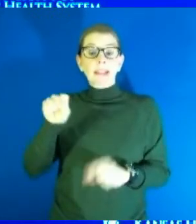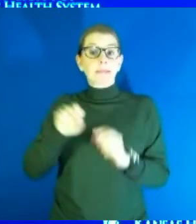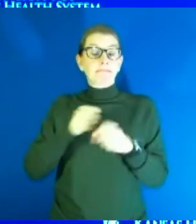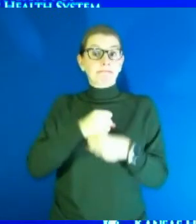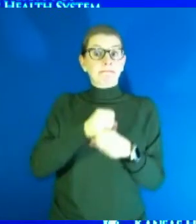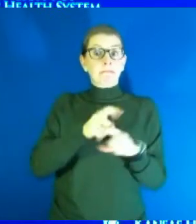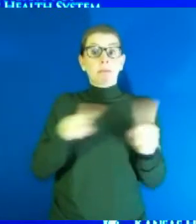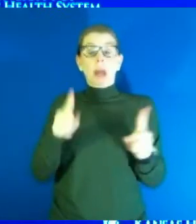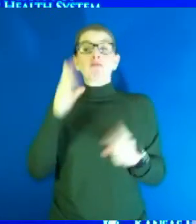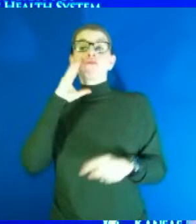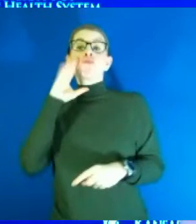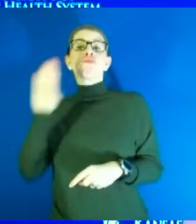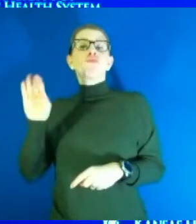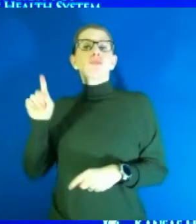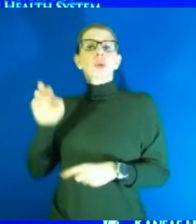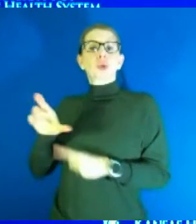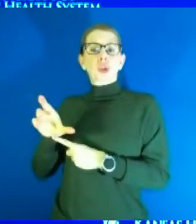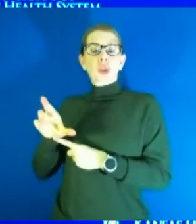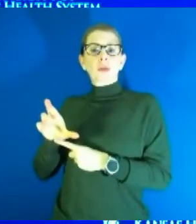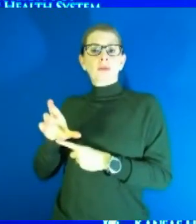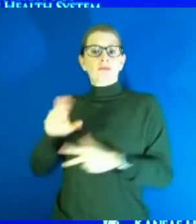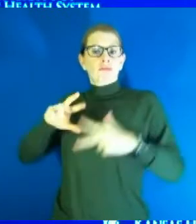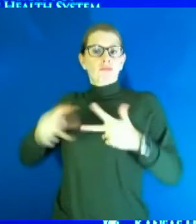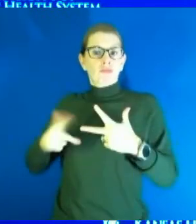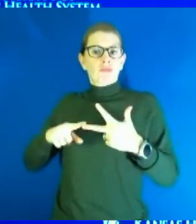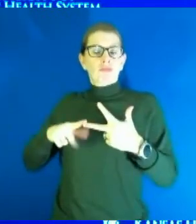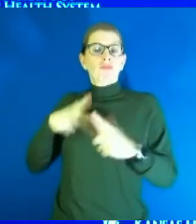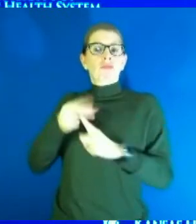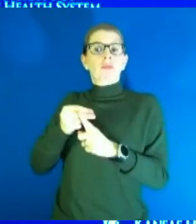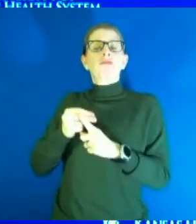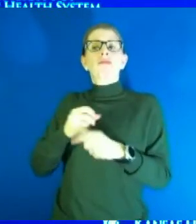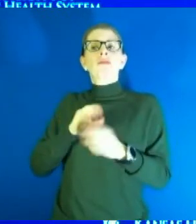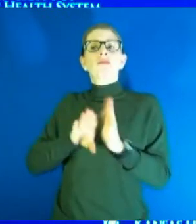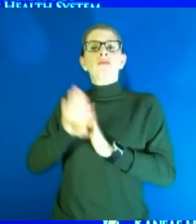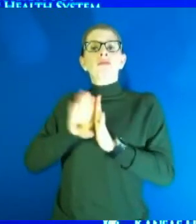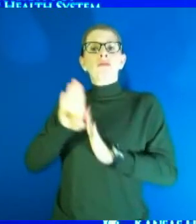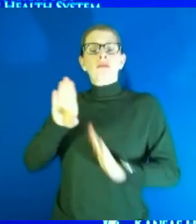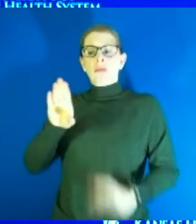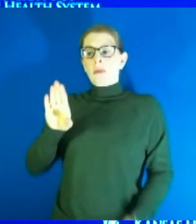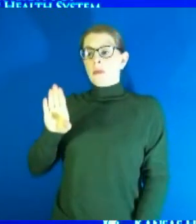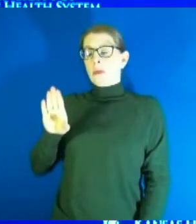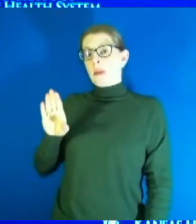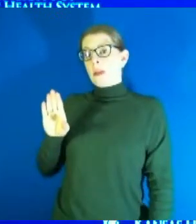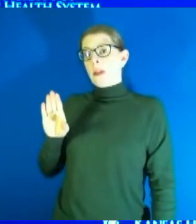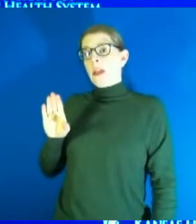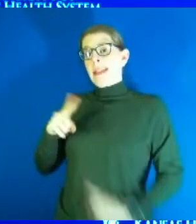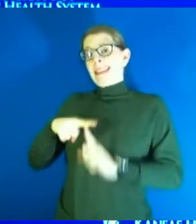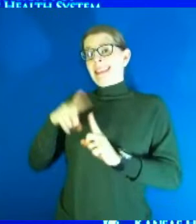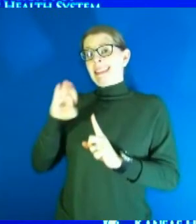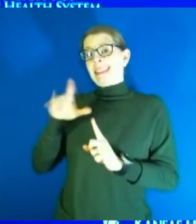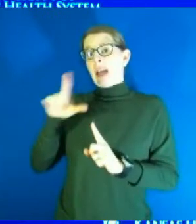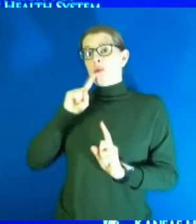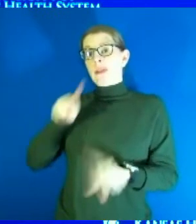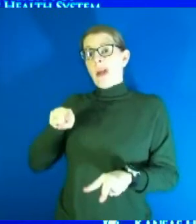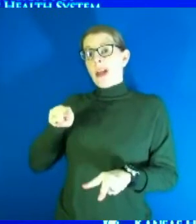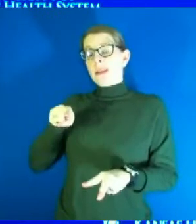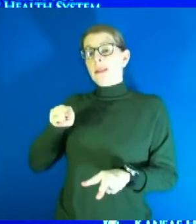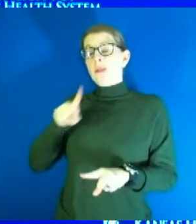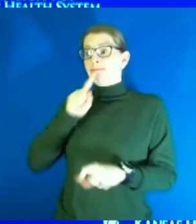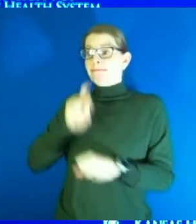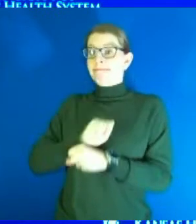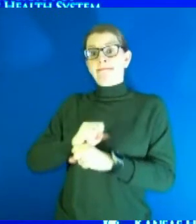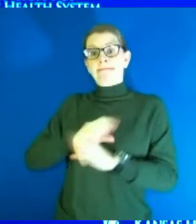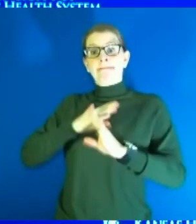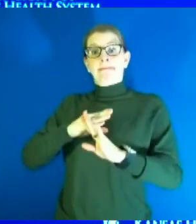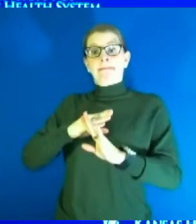with that booster dose, you do develop some antibodies to Omicron even. But we know those T cell responses that really protect you against severe